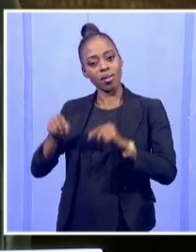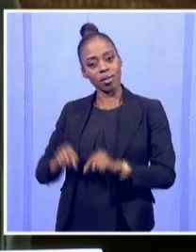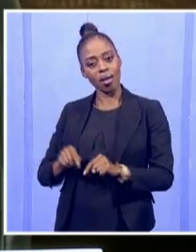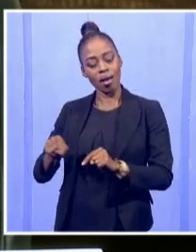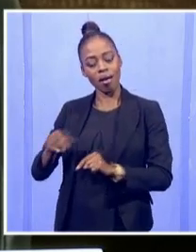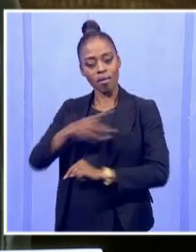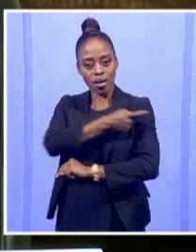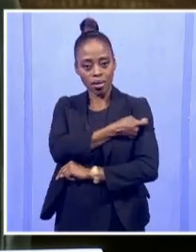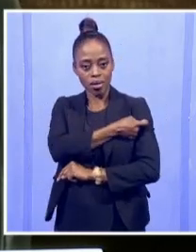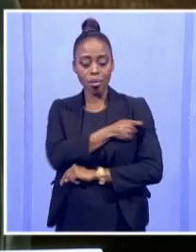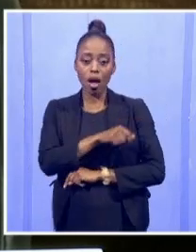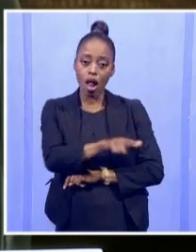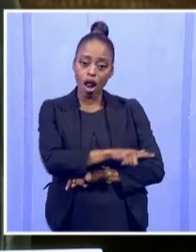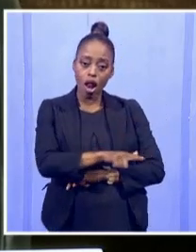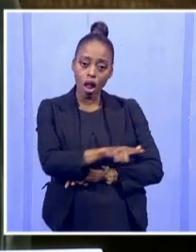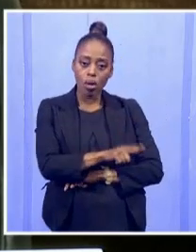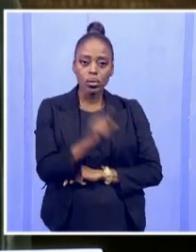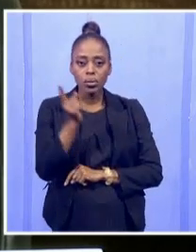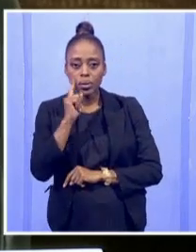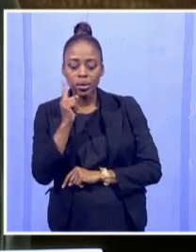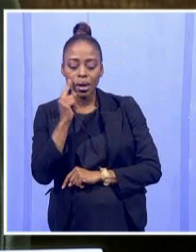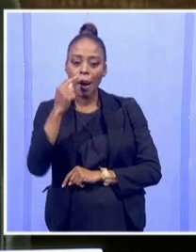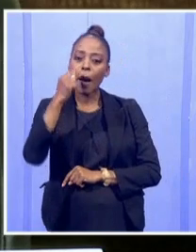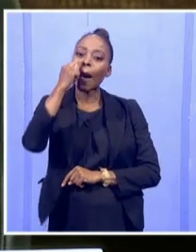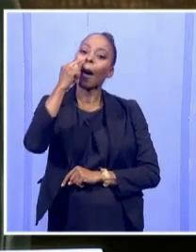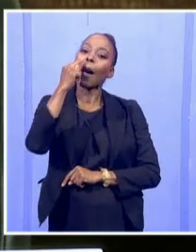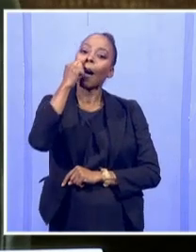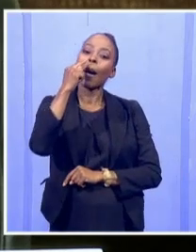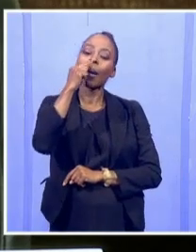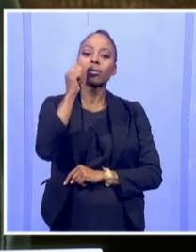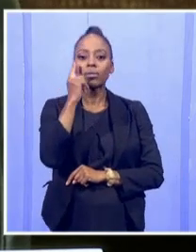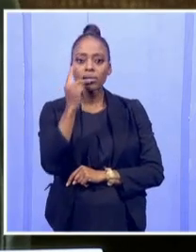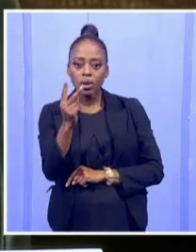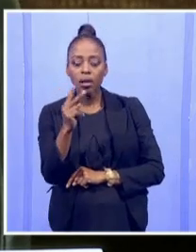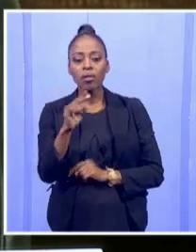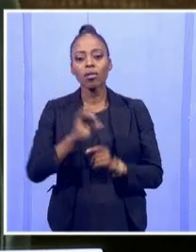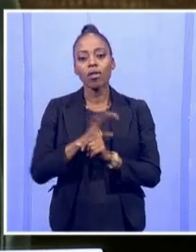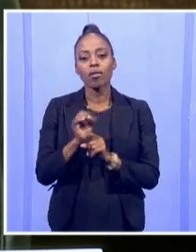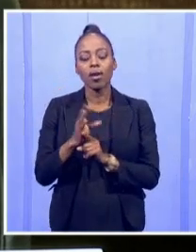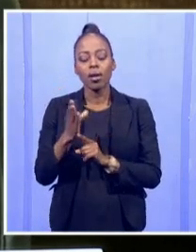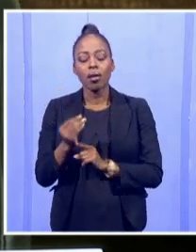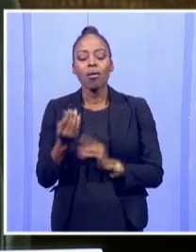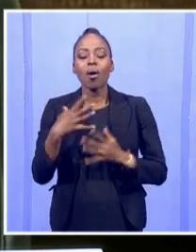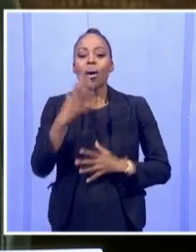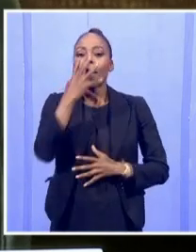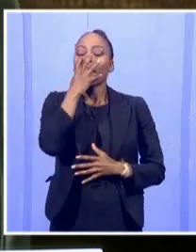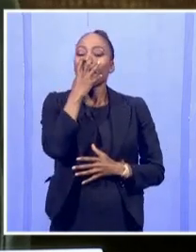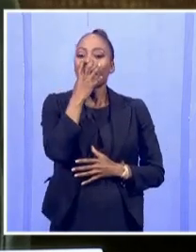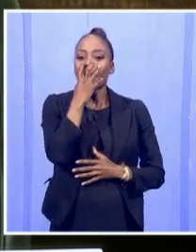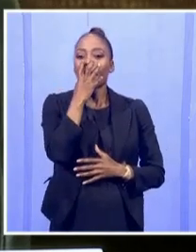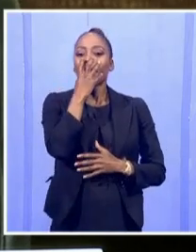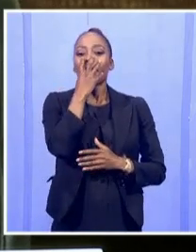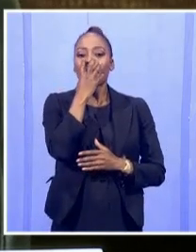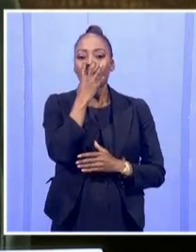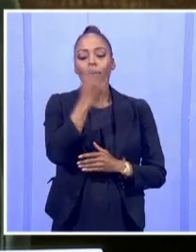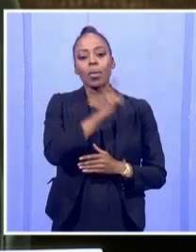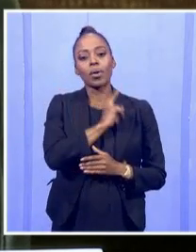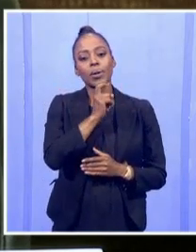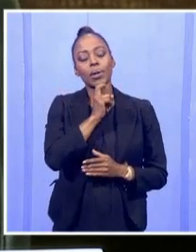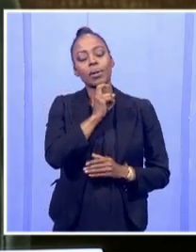produced PCR testing kits and ventilators used for emergencies in